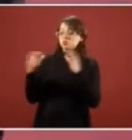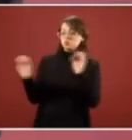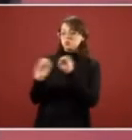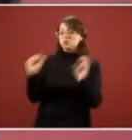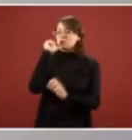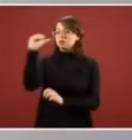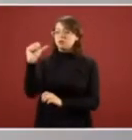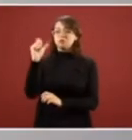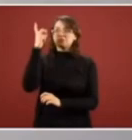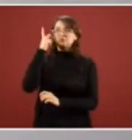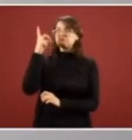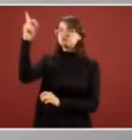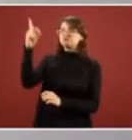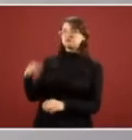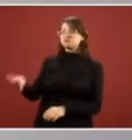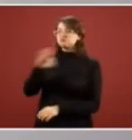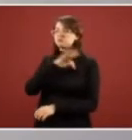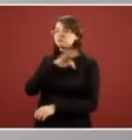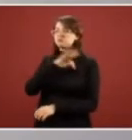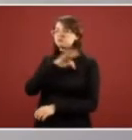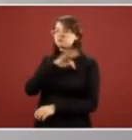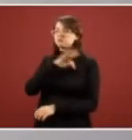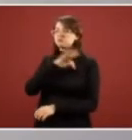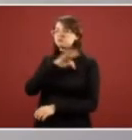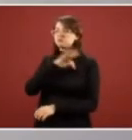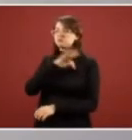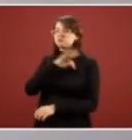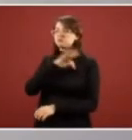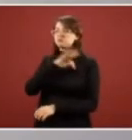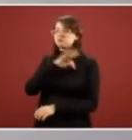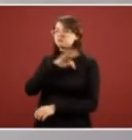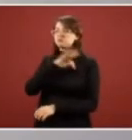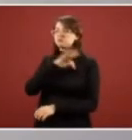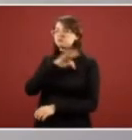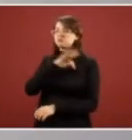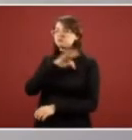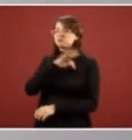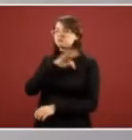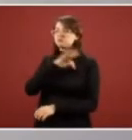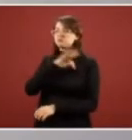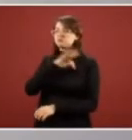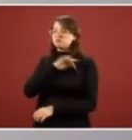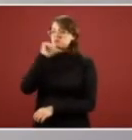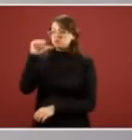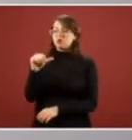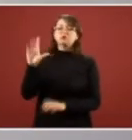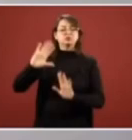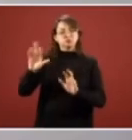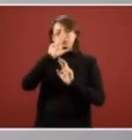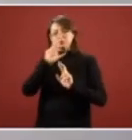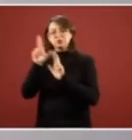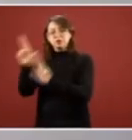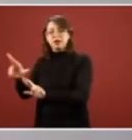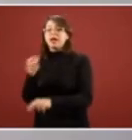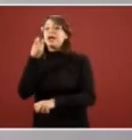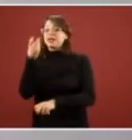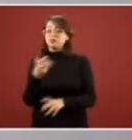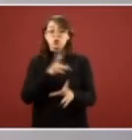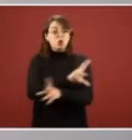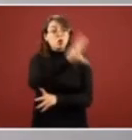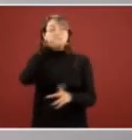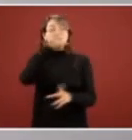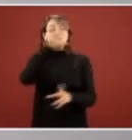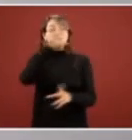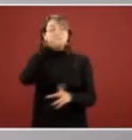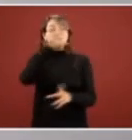Eso también es estado laico. And that also is state of laico. Respetar a